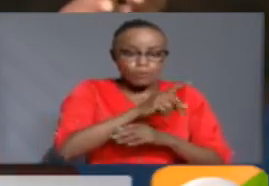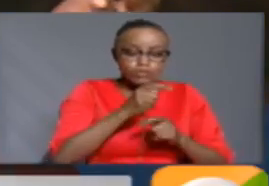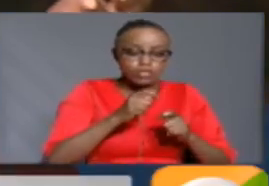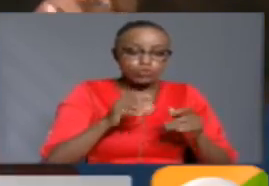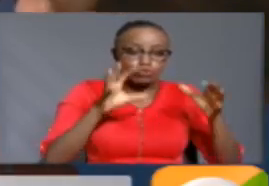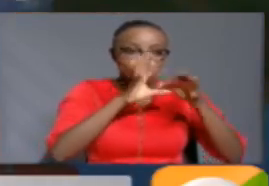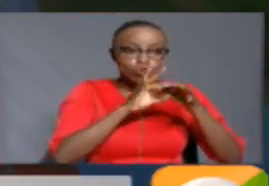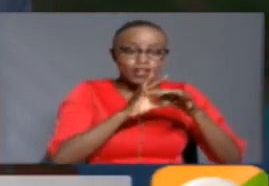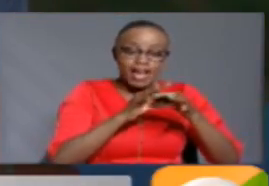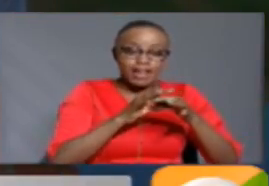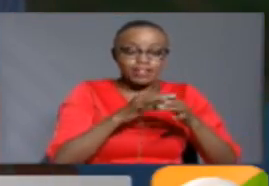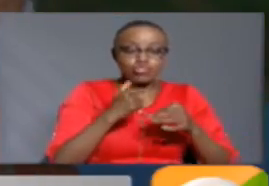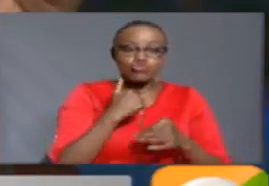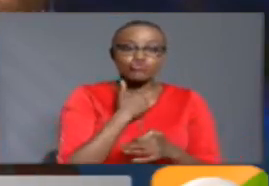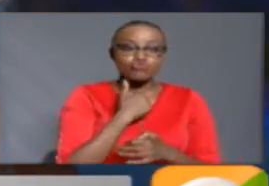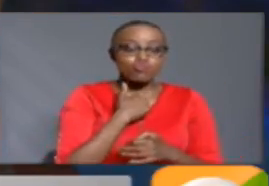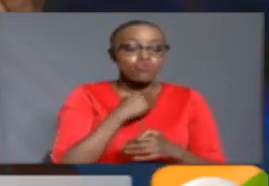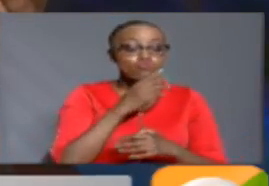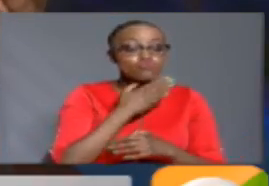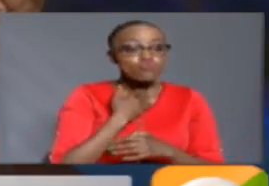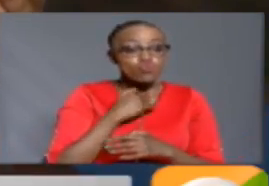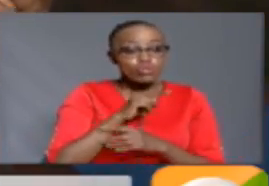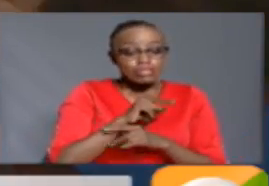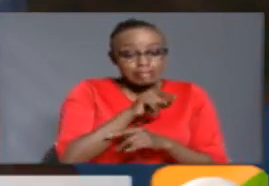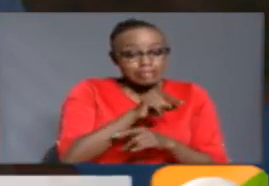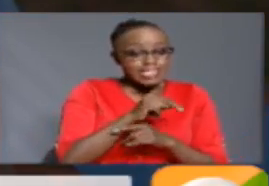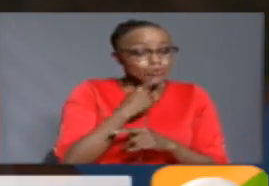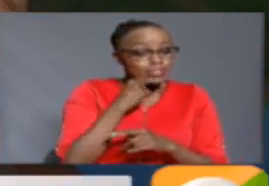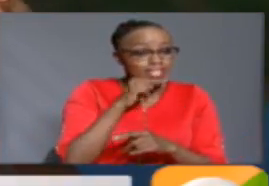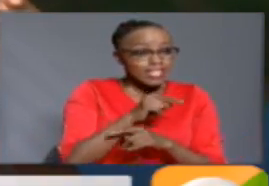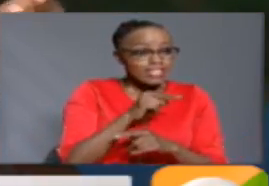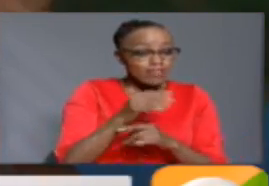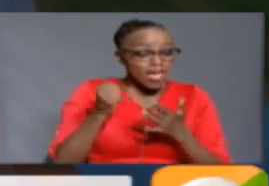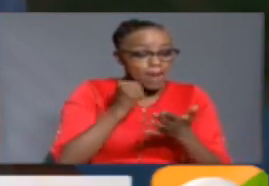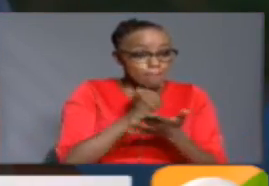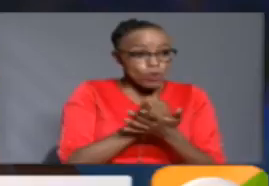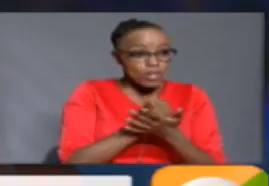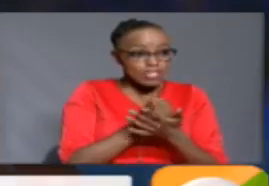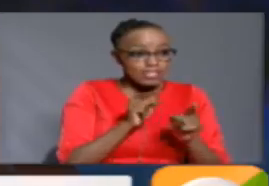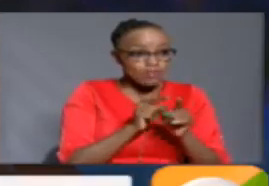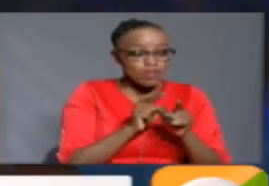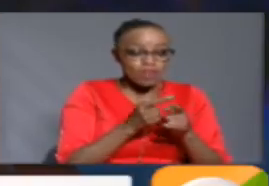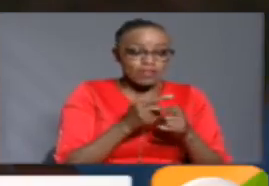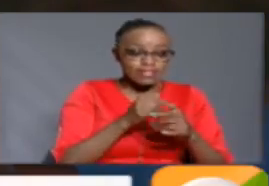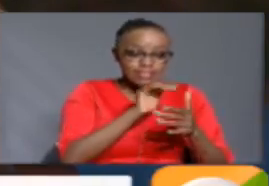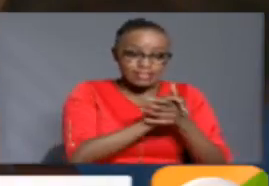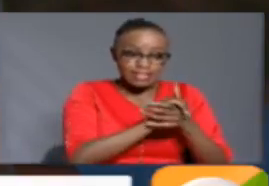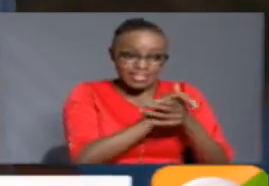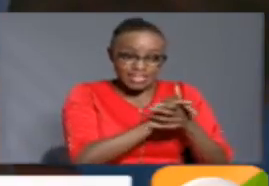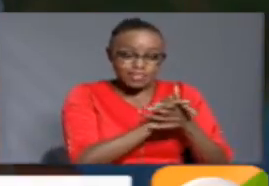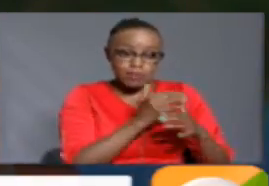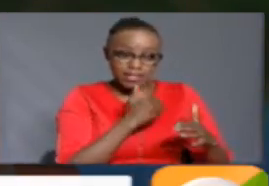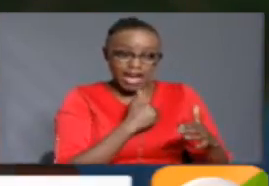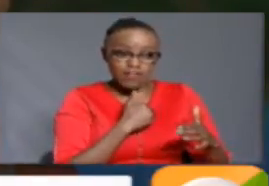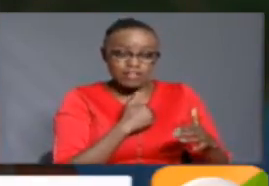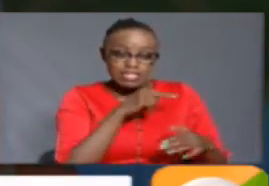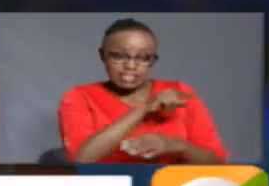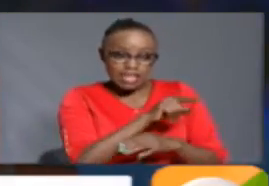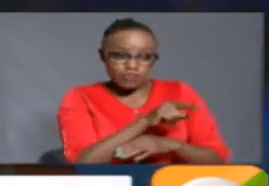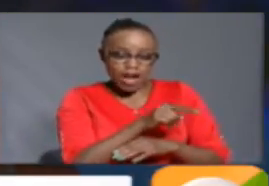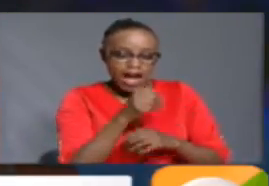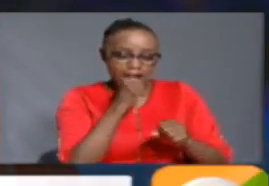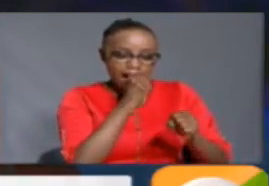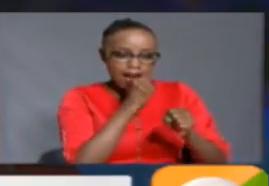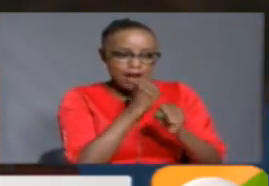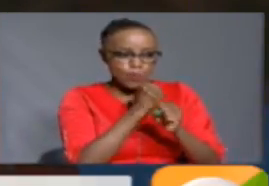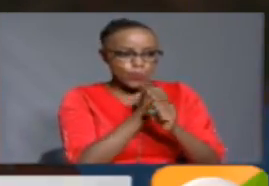union. I want to correct that notion. An employee, even on internship, is defined as an